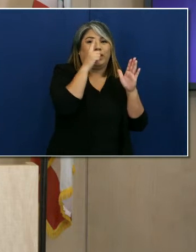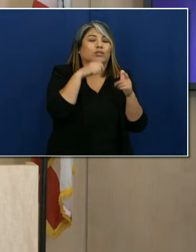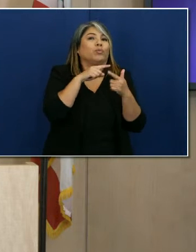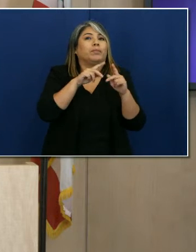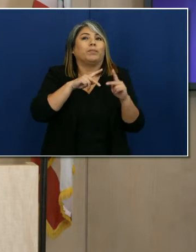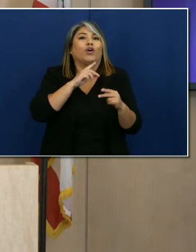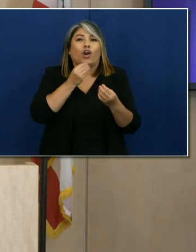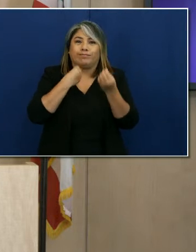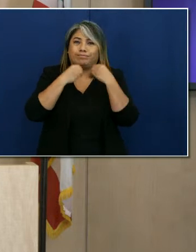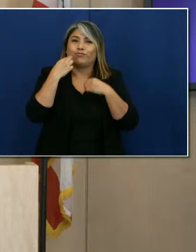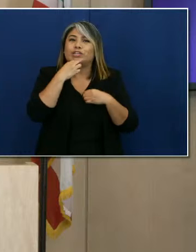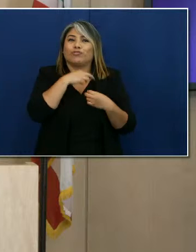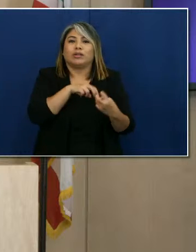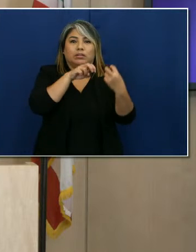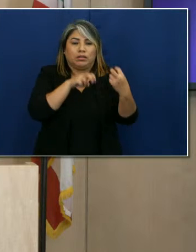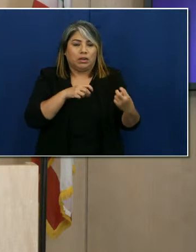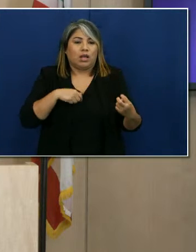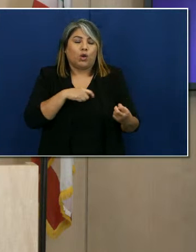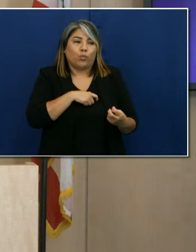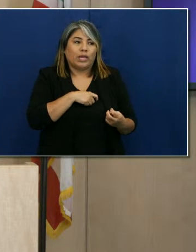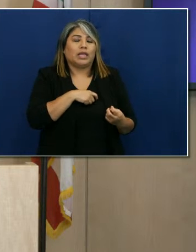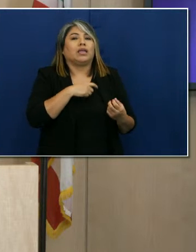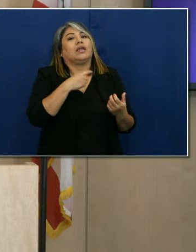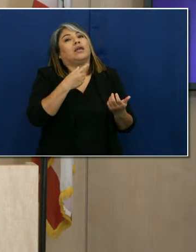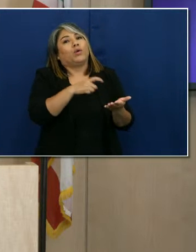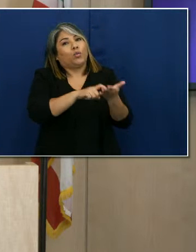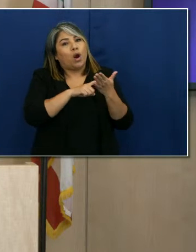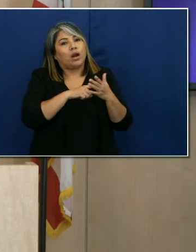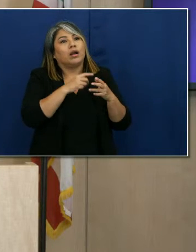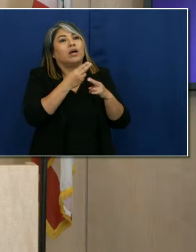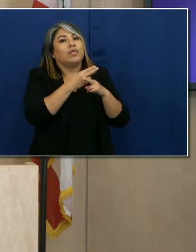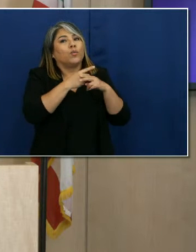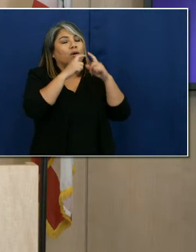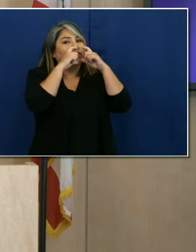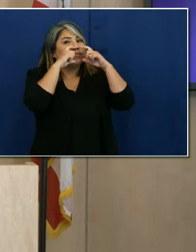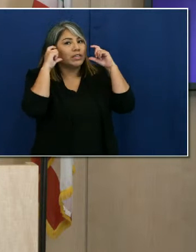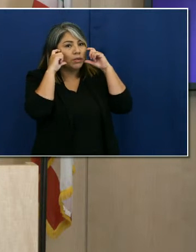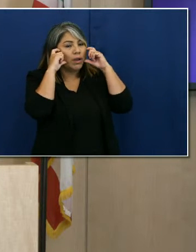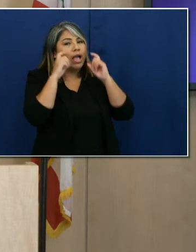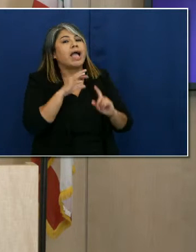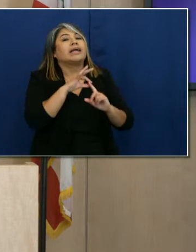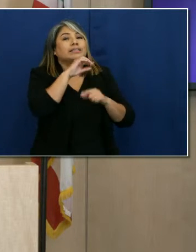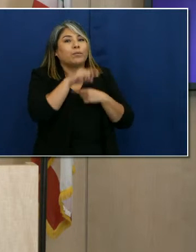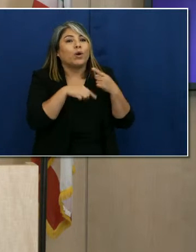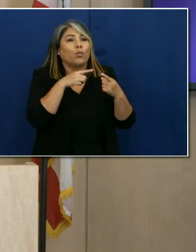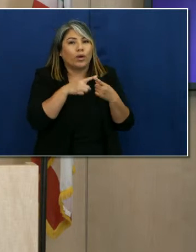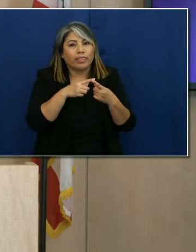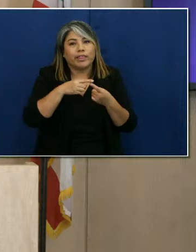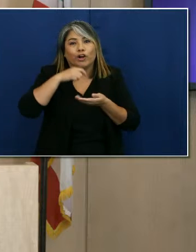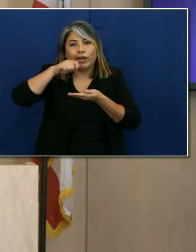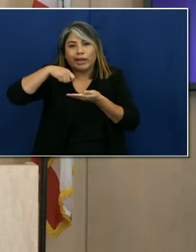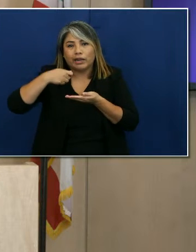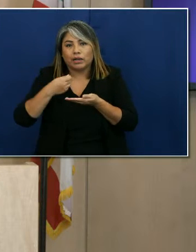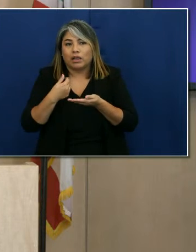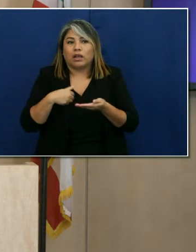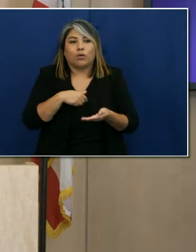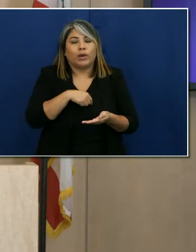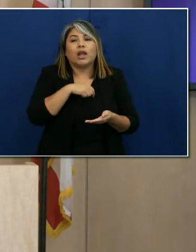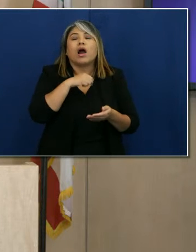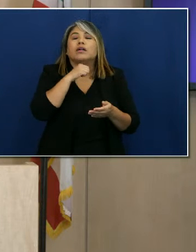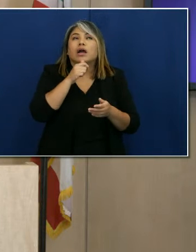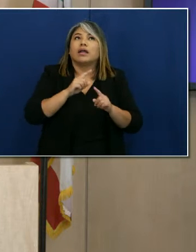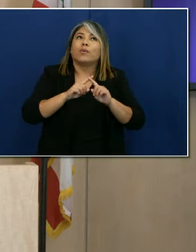sitting at the table, we require that they wear the mask, facial covering, except when they are eating. We are not,